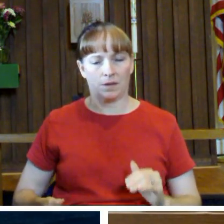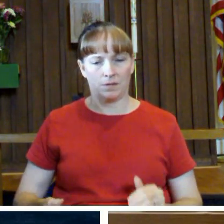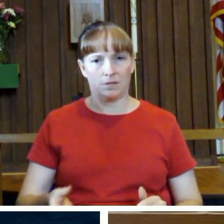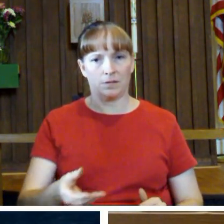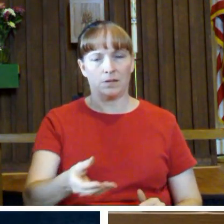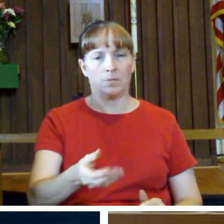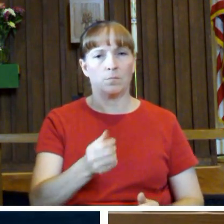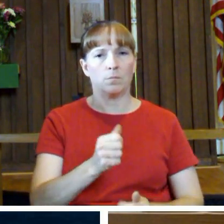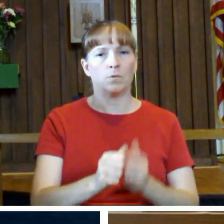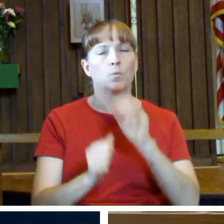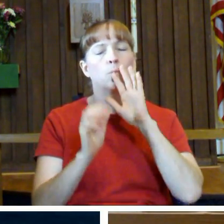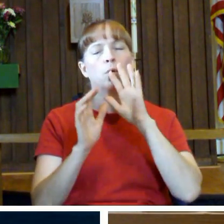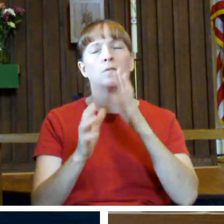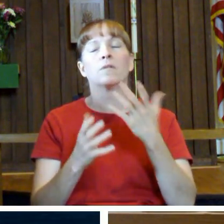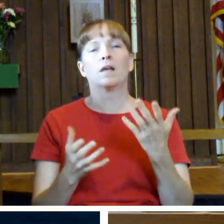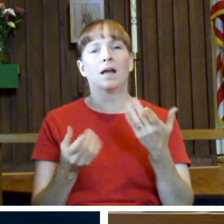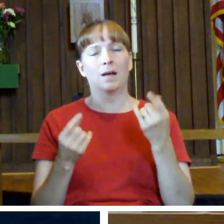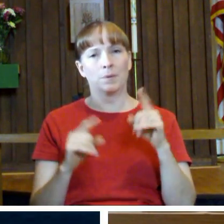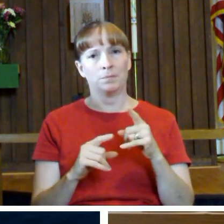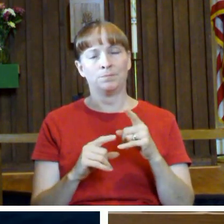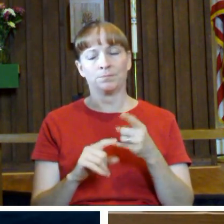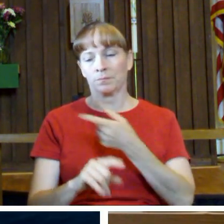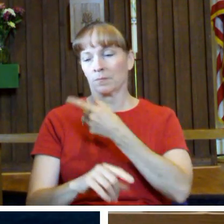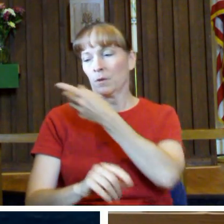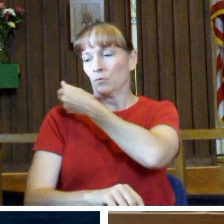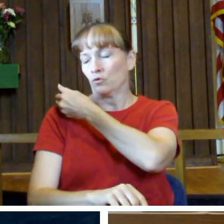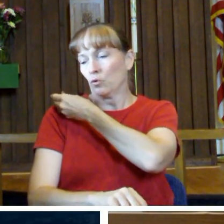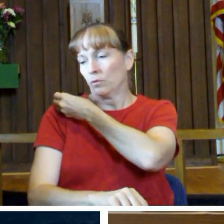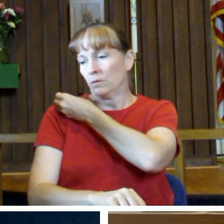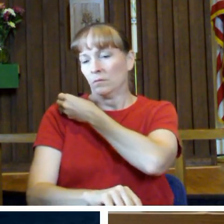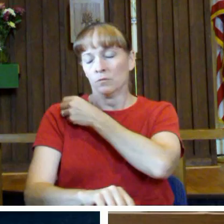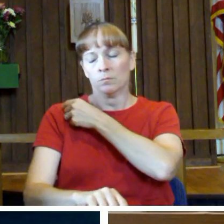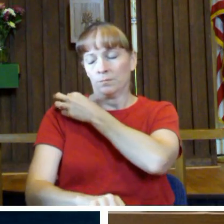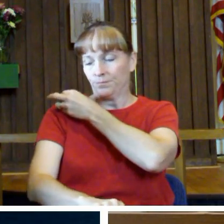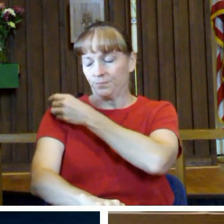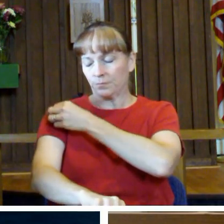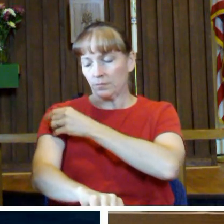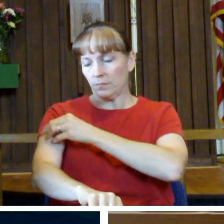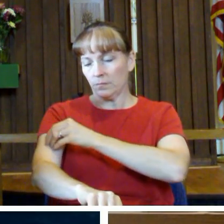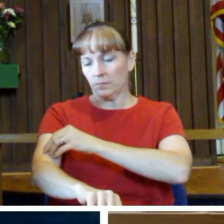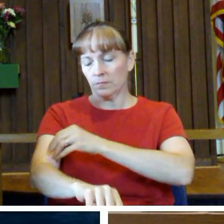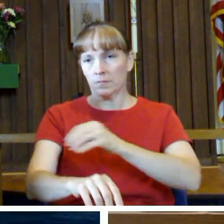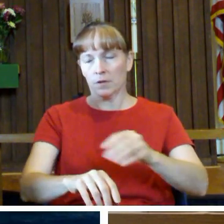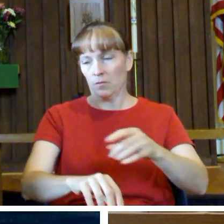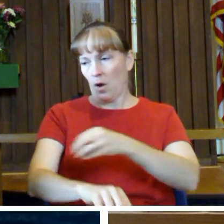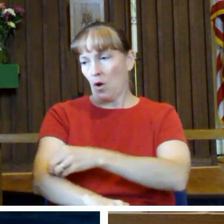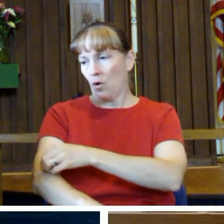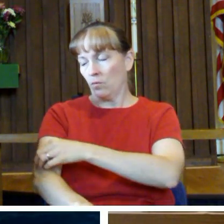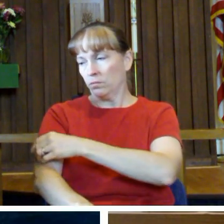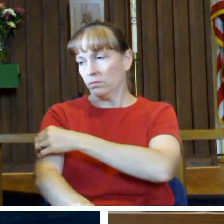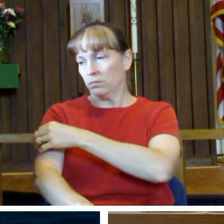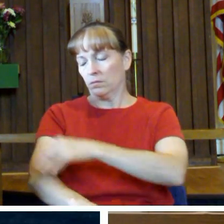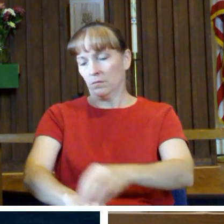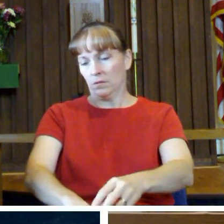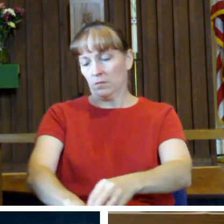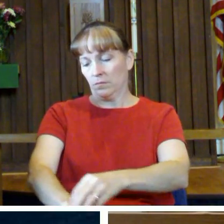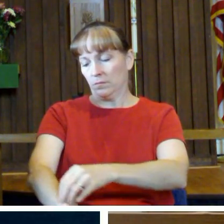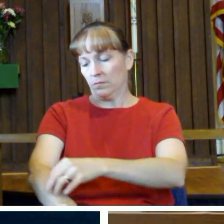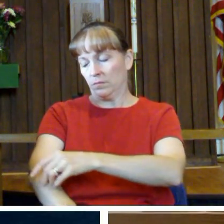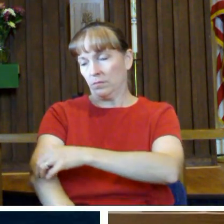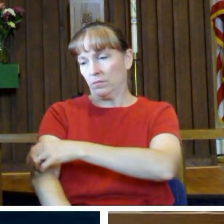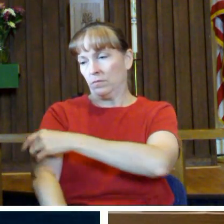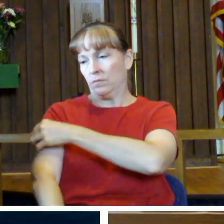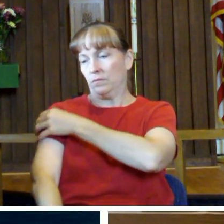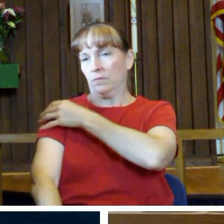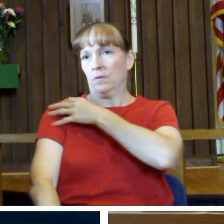the most incredible thing happened. From my shoulder, along my arm, and through my head, a current seemed